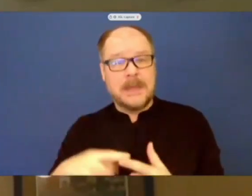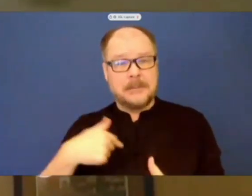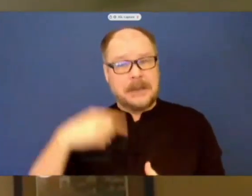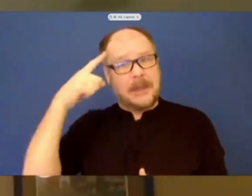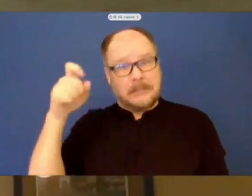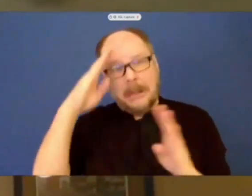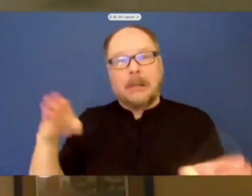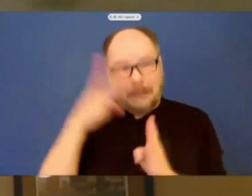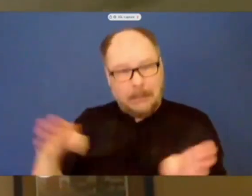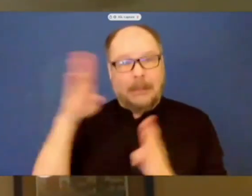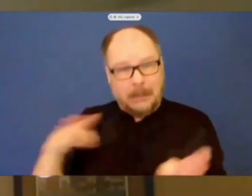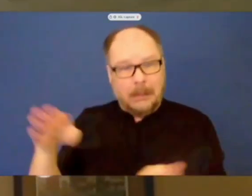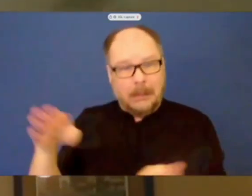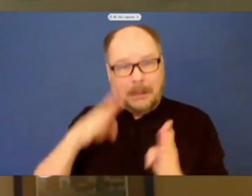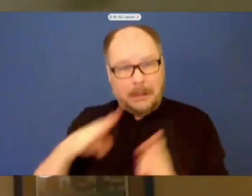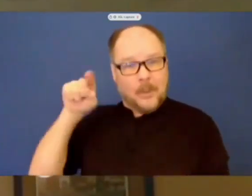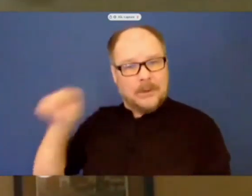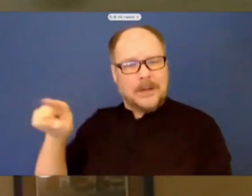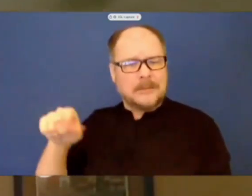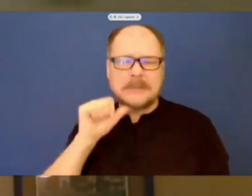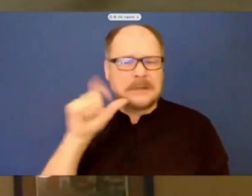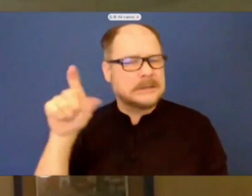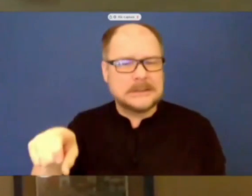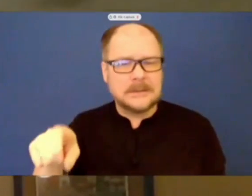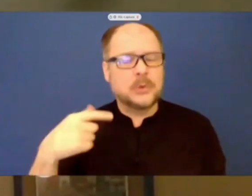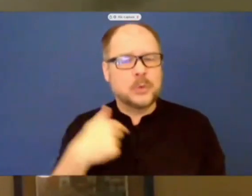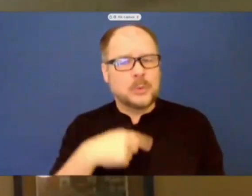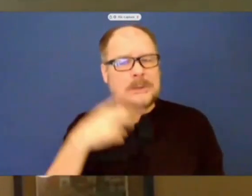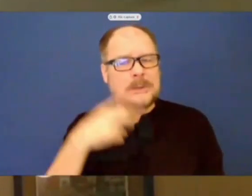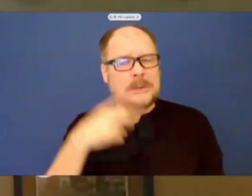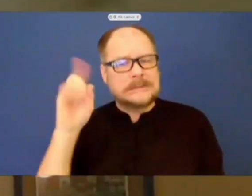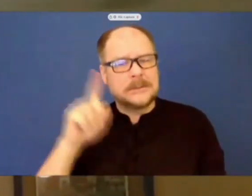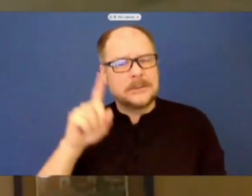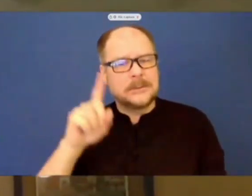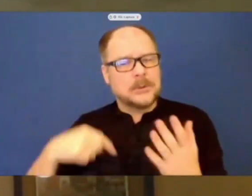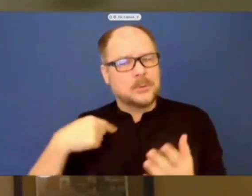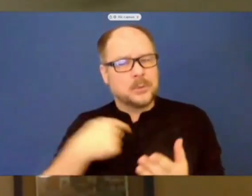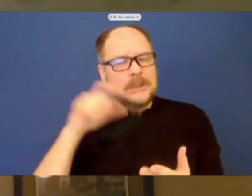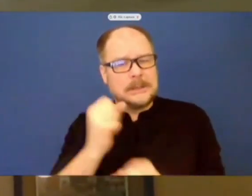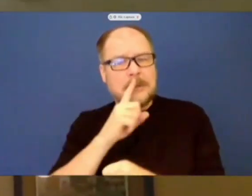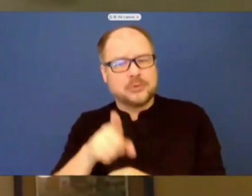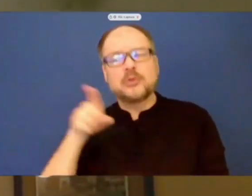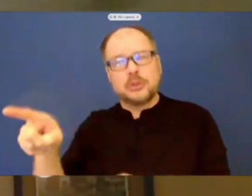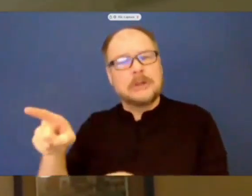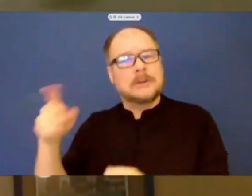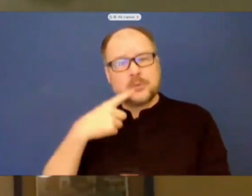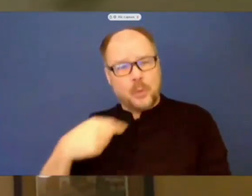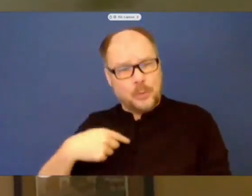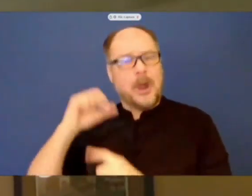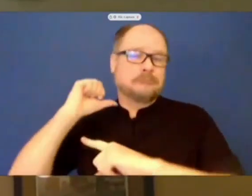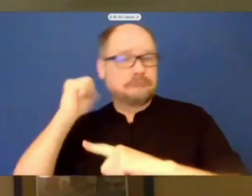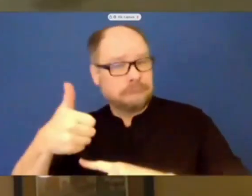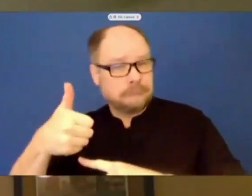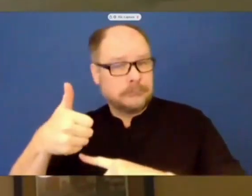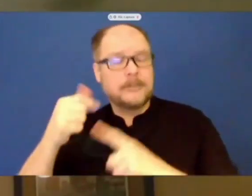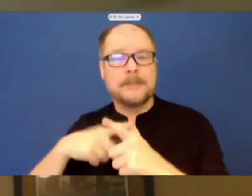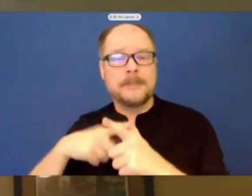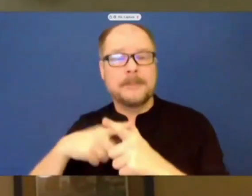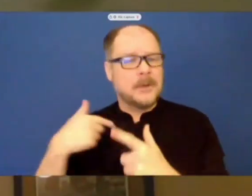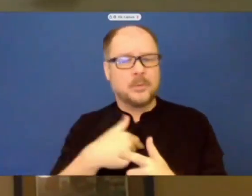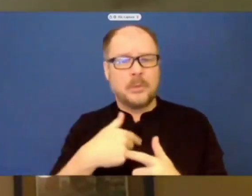necessary. So we did what we needed to do in order to make sure that we thought we were going to have transportation. We did not fall down